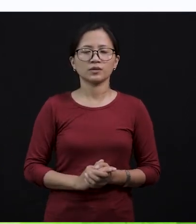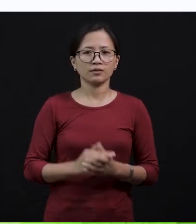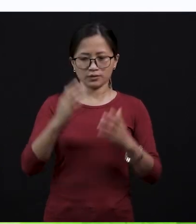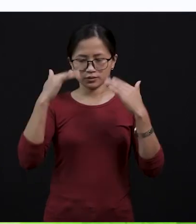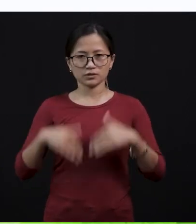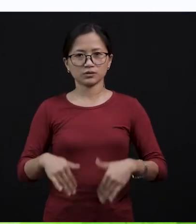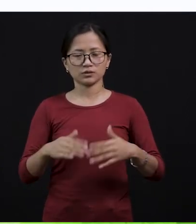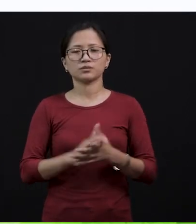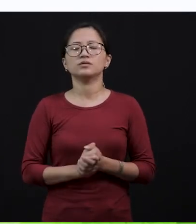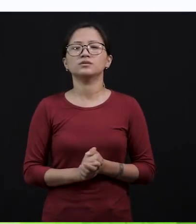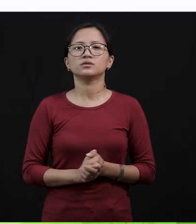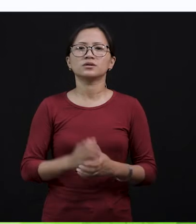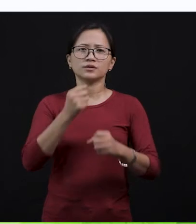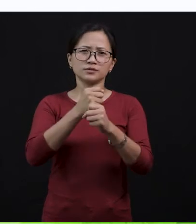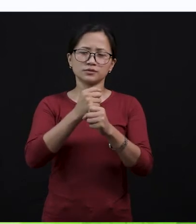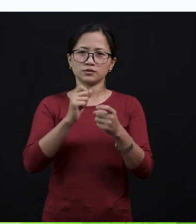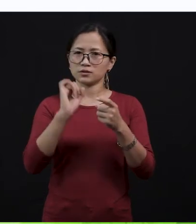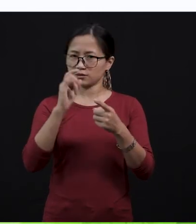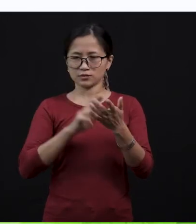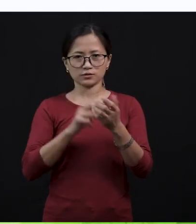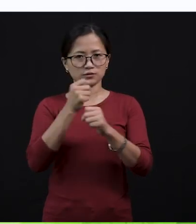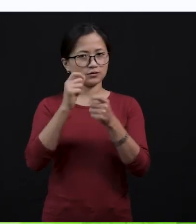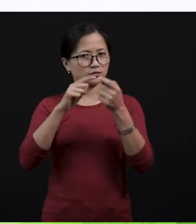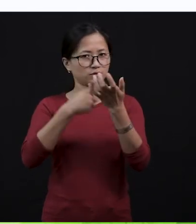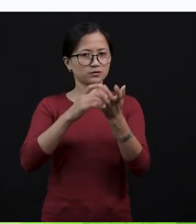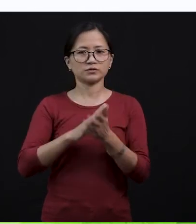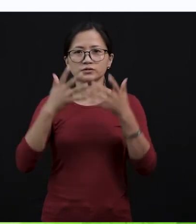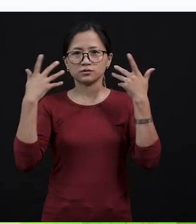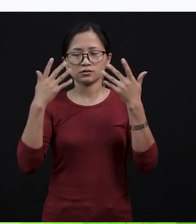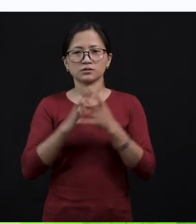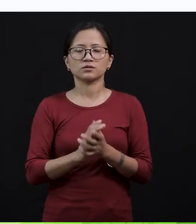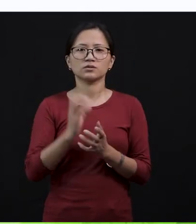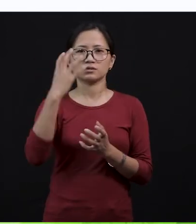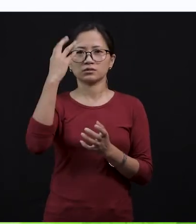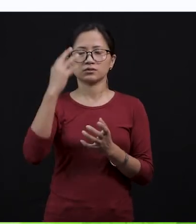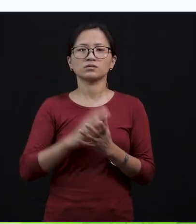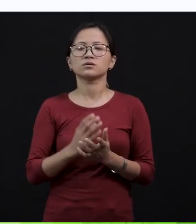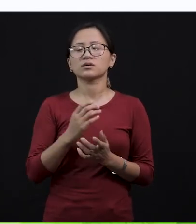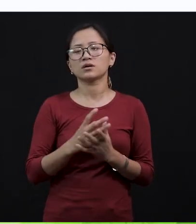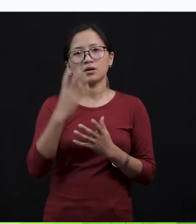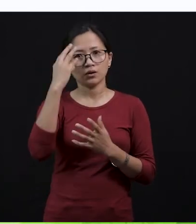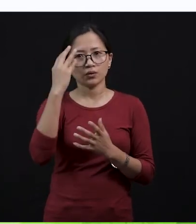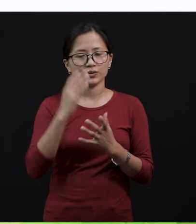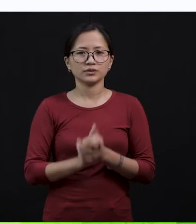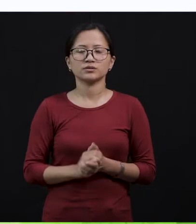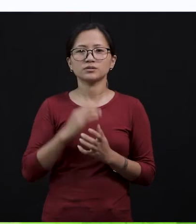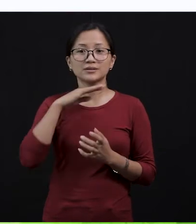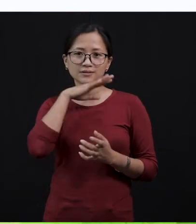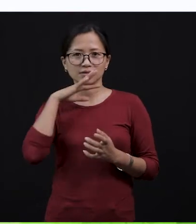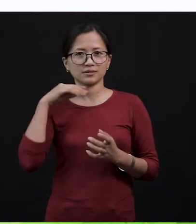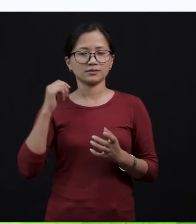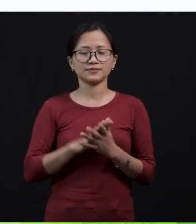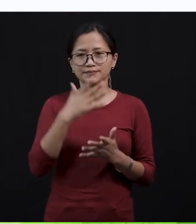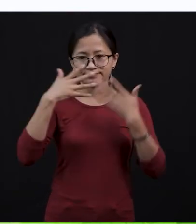appearance is such that he is a ginger cat, which means an orange colored cat. and is very tall